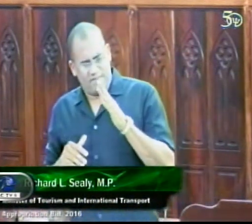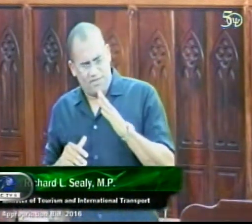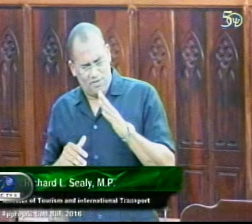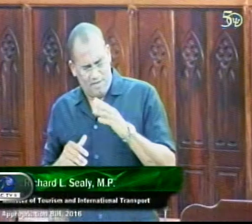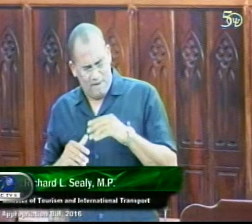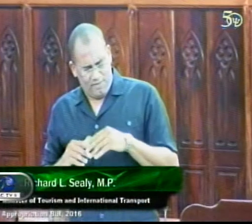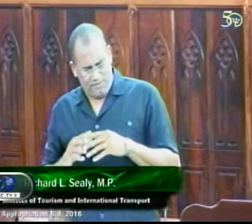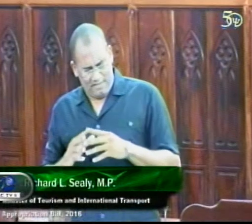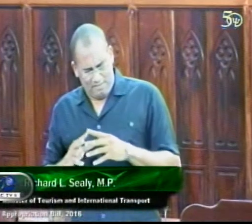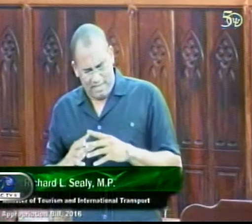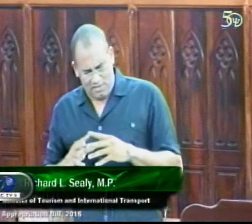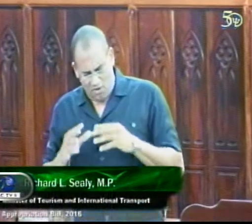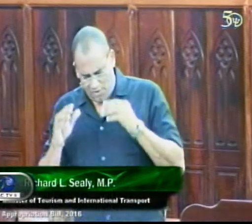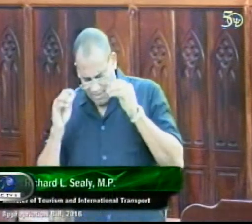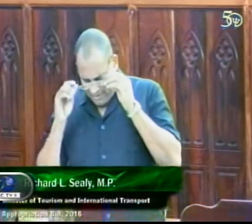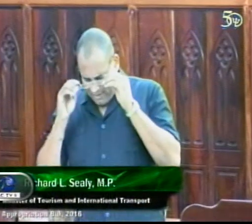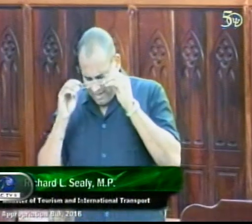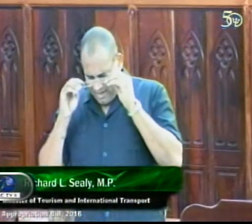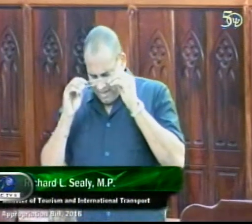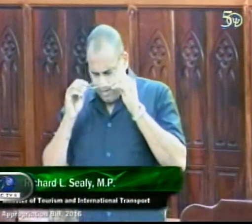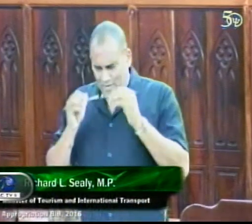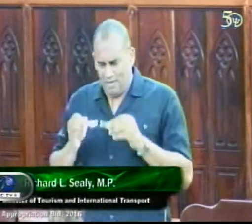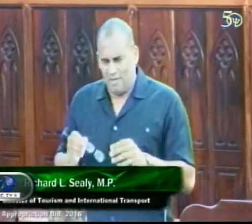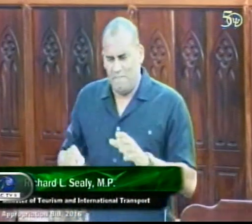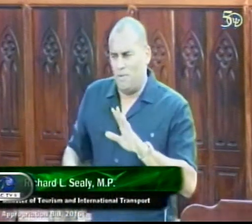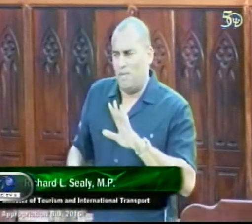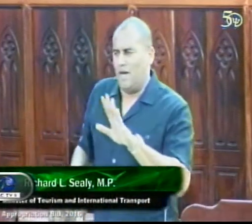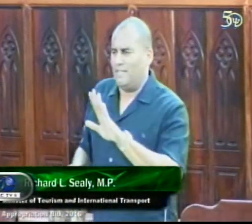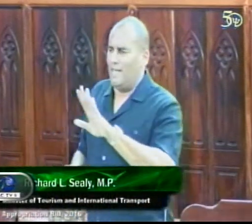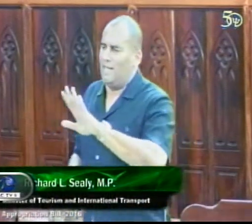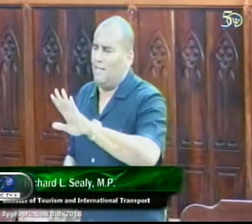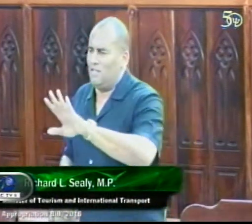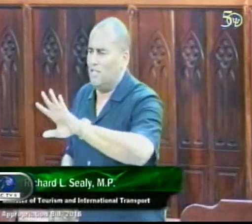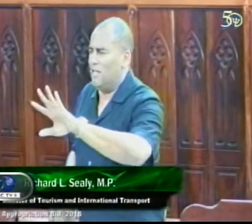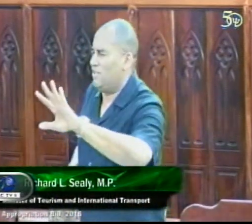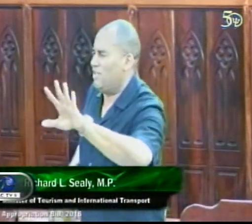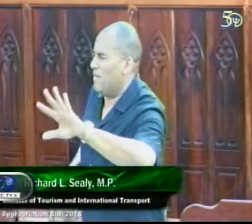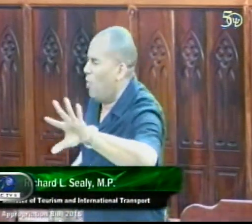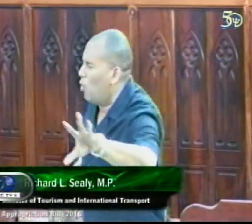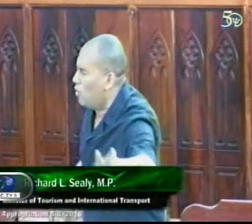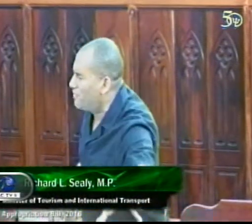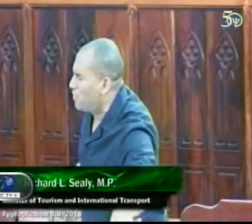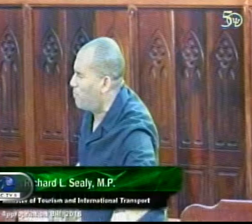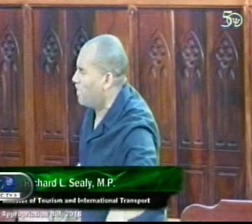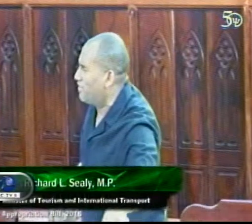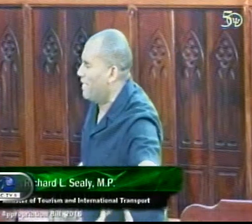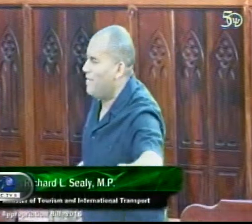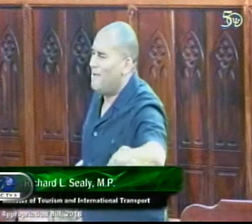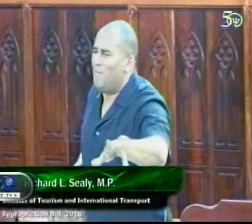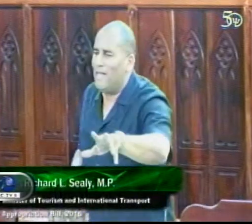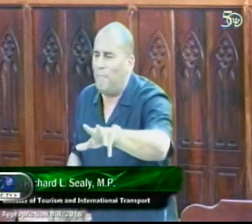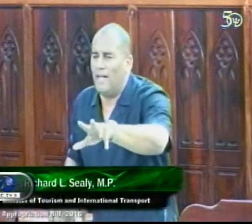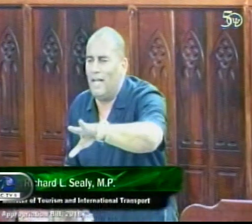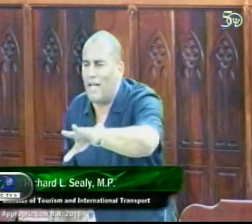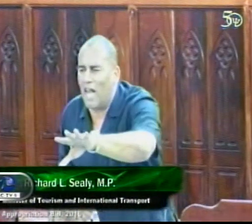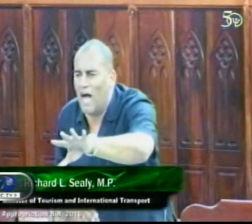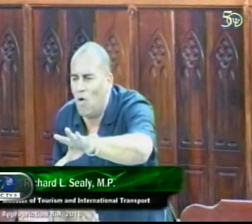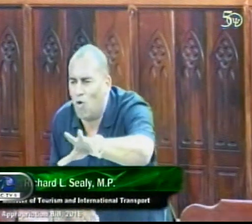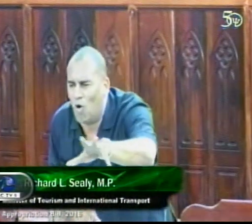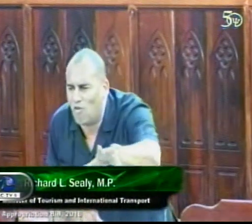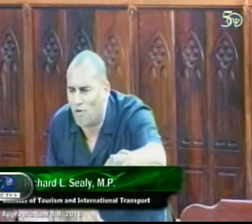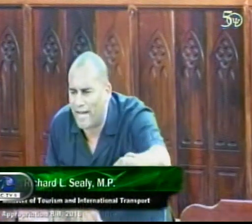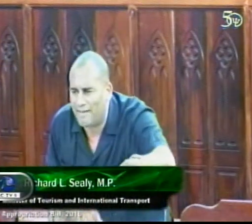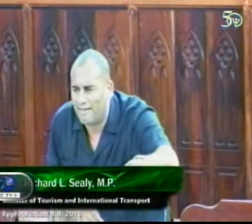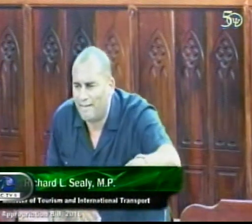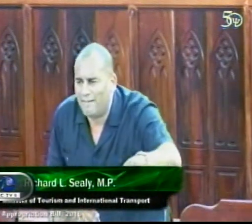the Opposition, the member for St. Michael Northeast. The member will not say that she's opposed to a project, but you put a little